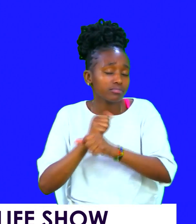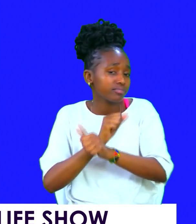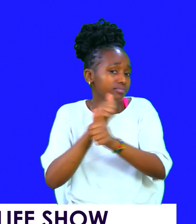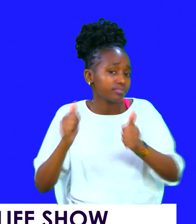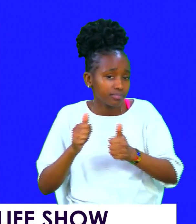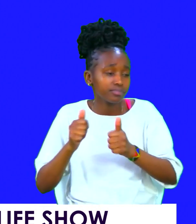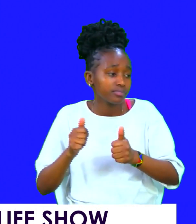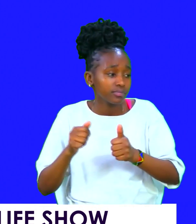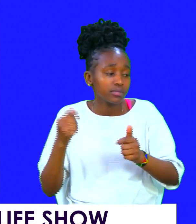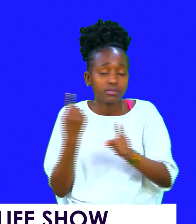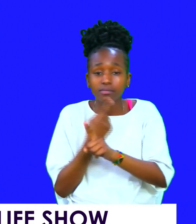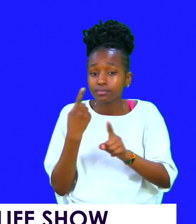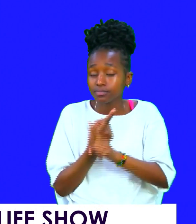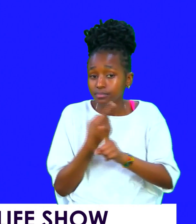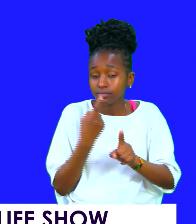of our parastatals.